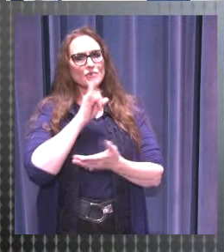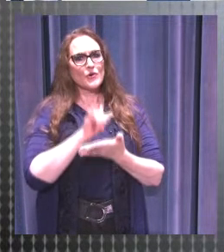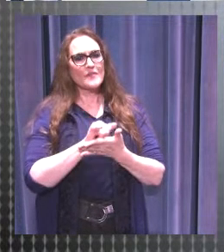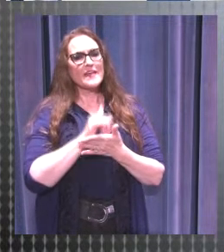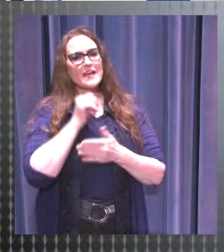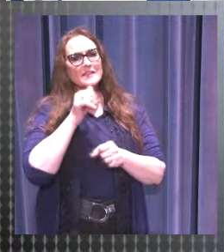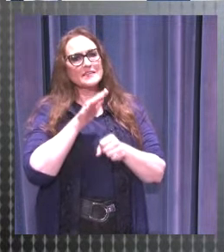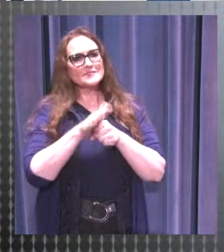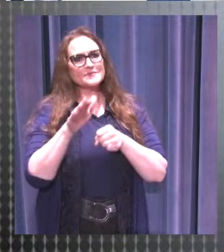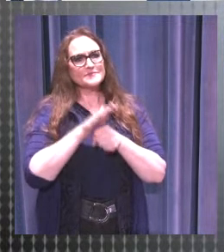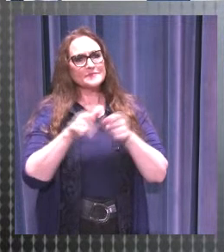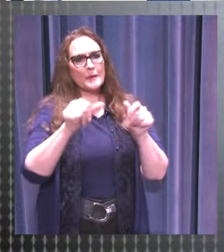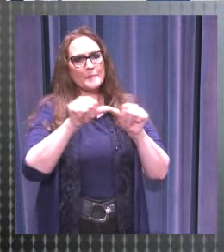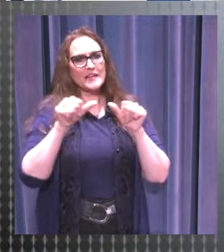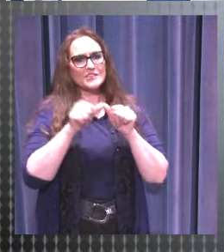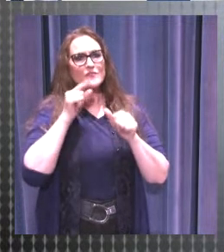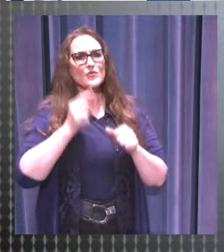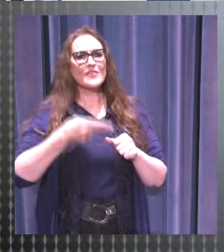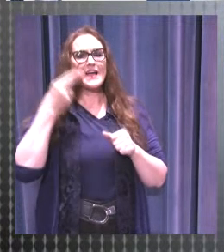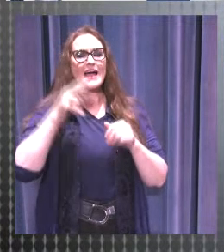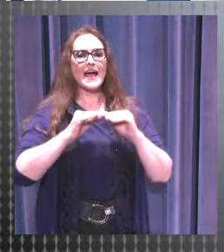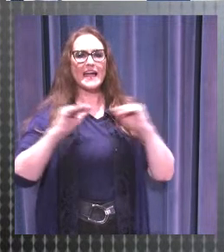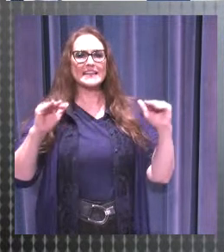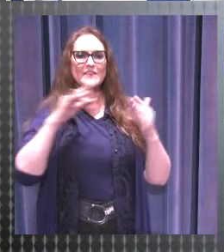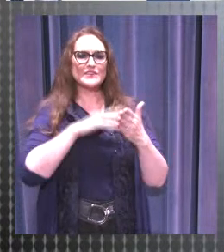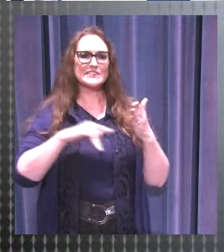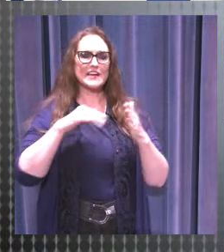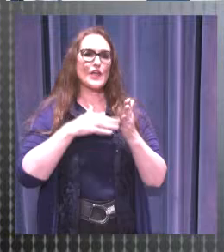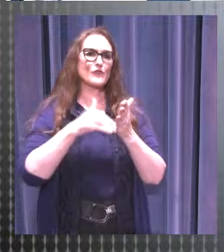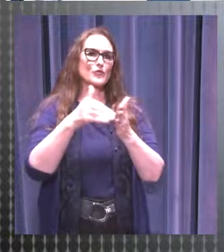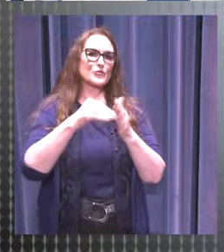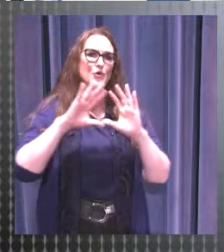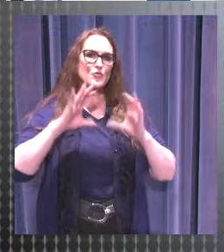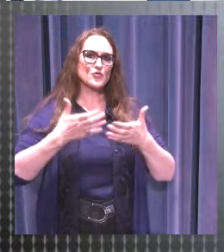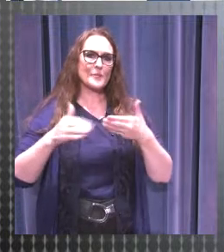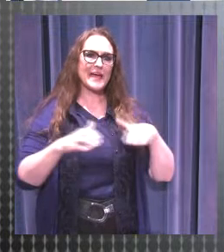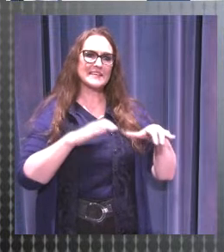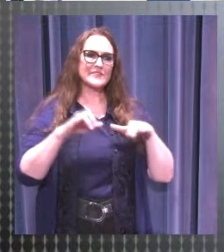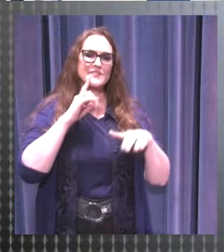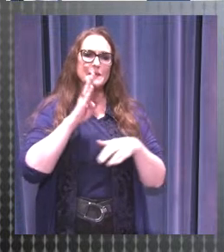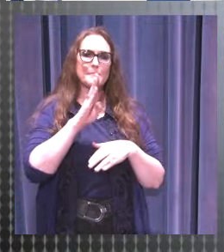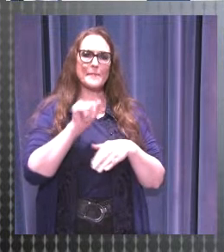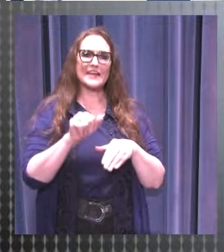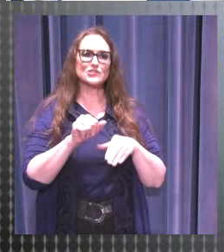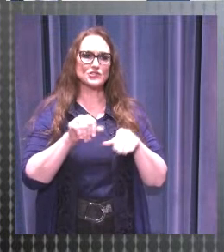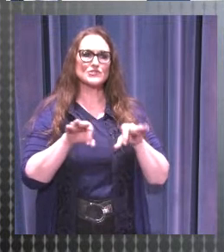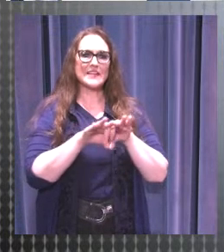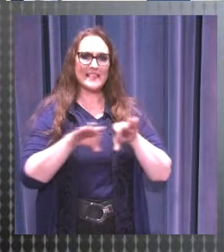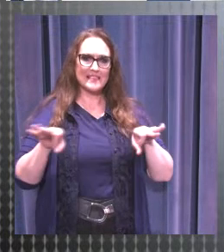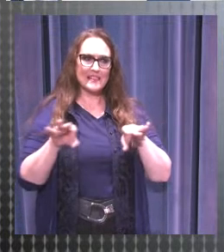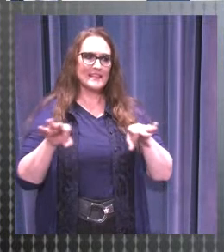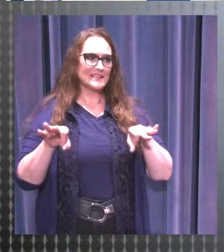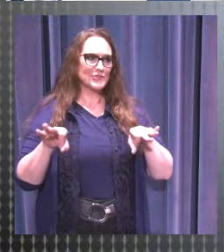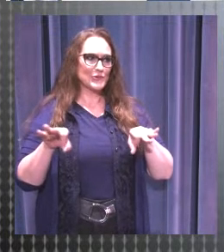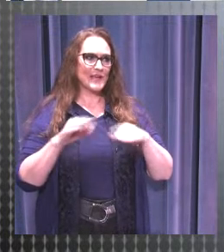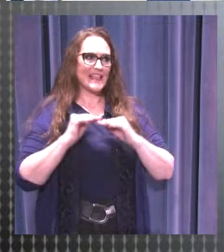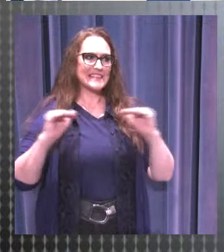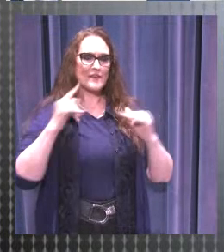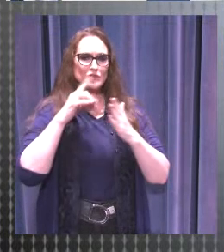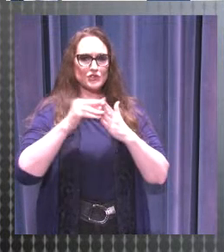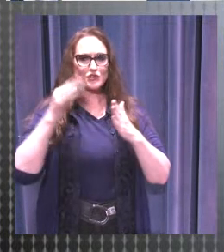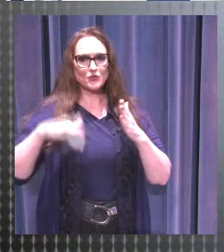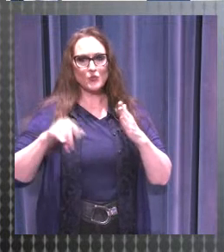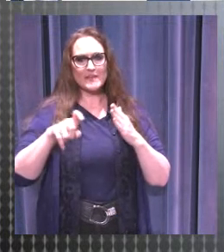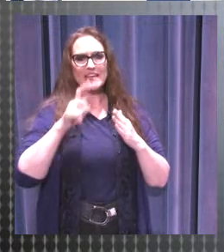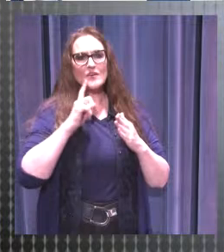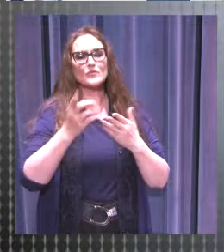adequate spaces for the high-level study and frequent group activity that the bachelor's level student would need. The students we will